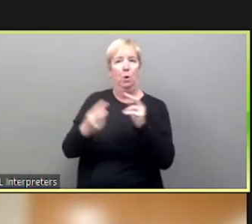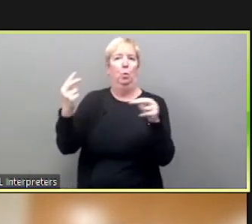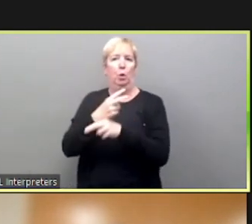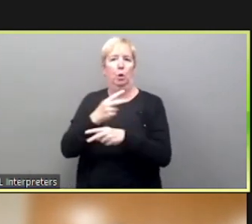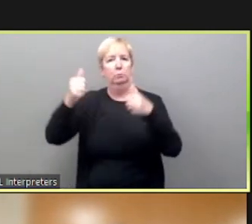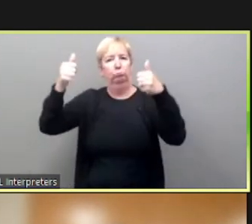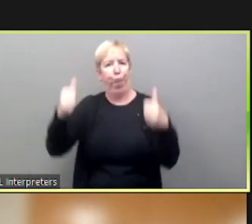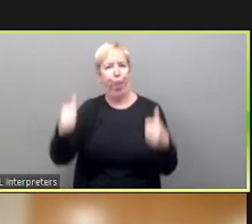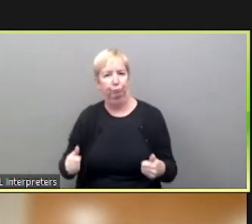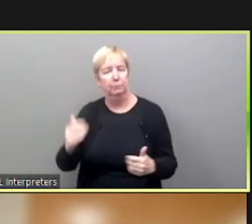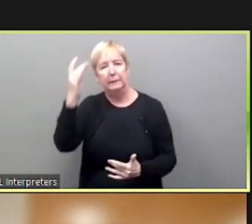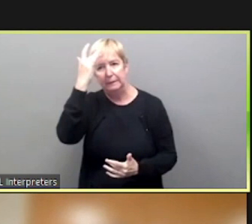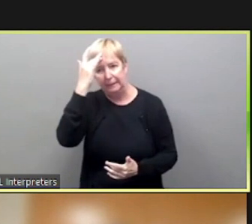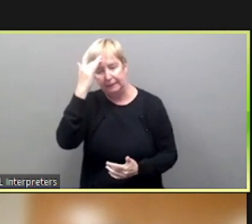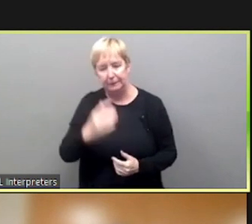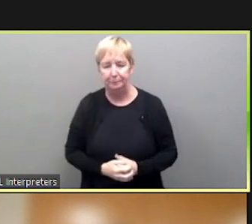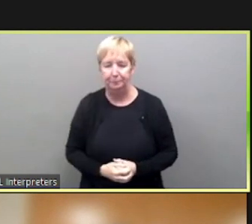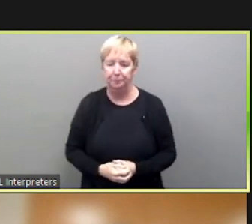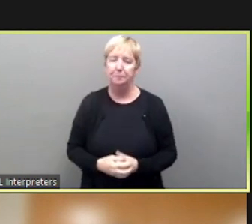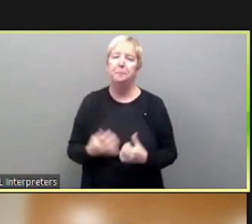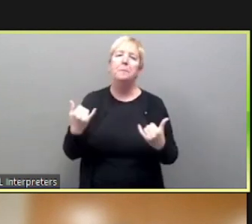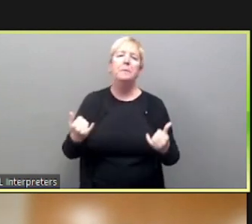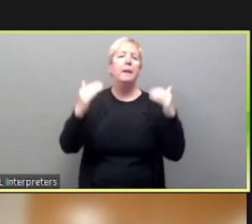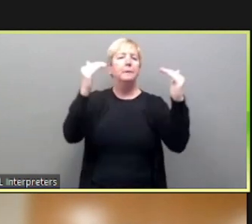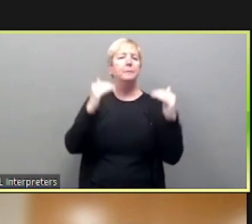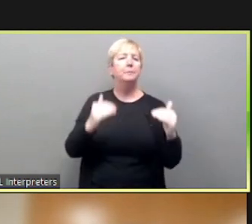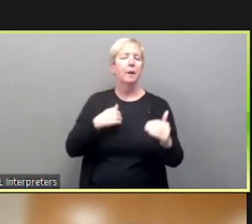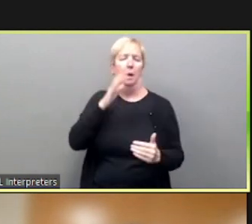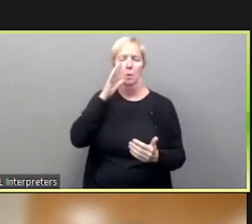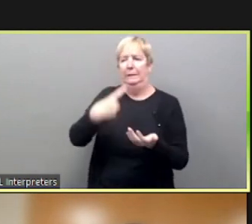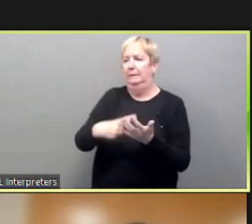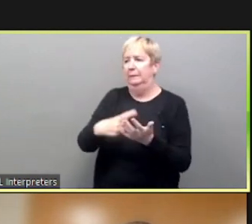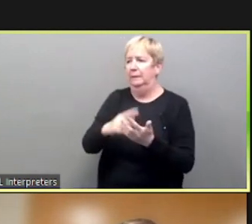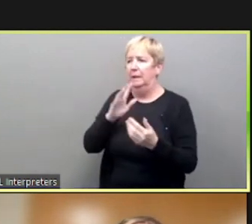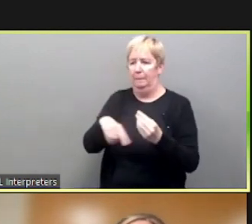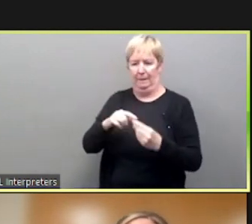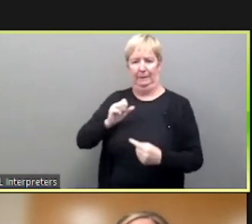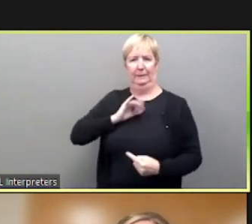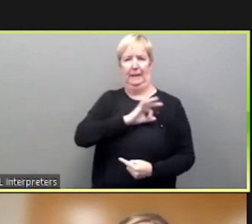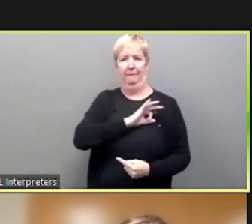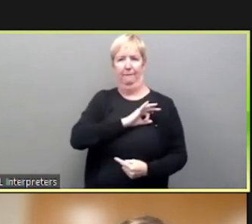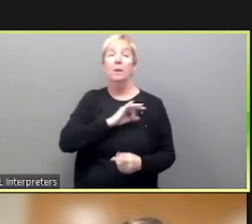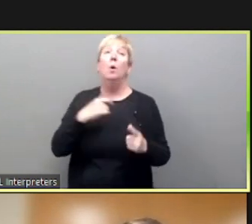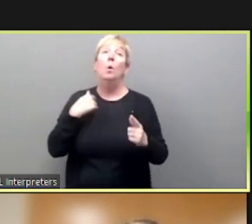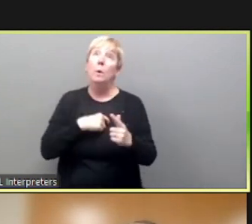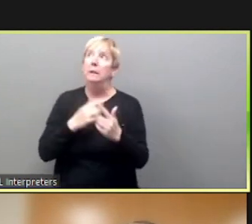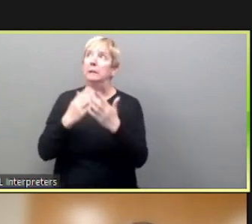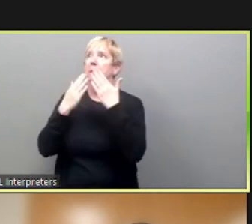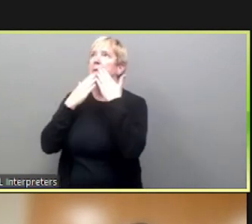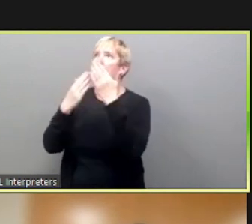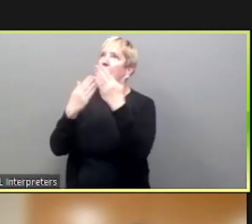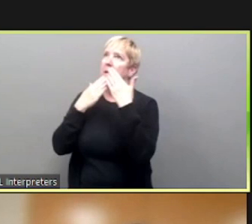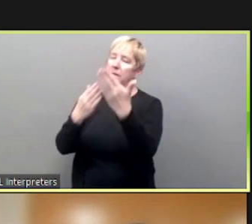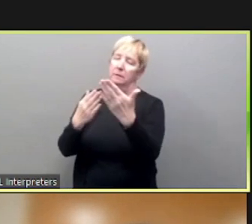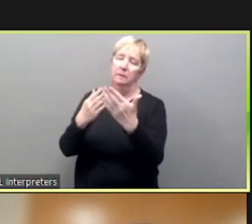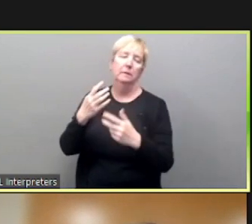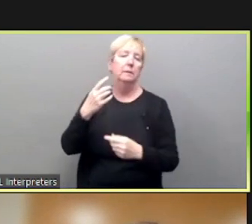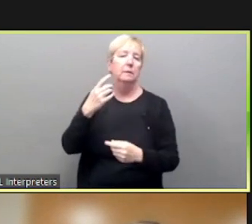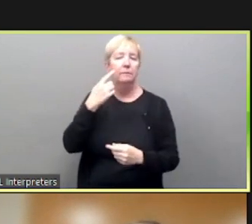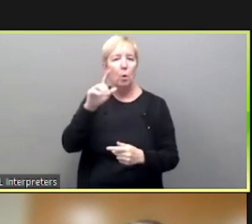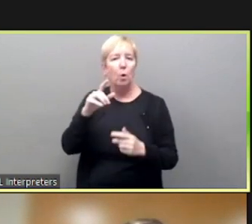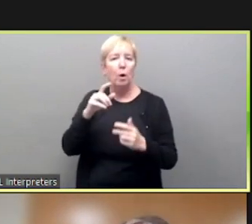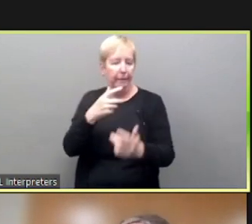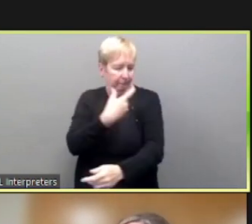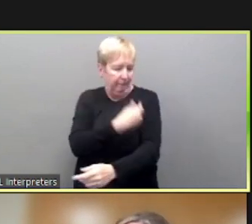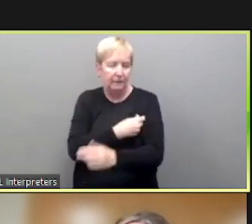Next, I'm going to talk about staffing. While we're grateful for the vaccine mandate and booster availability, it definitely helps us feel